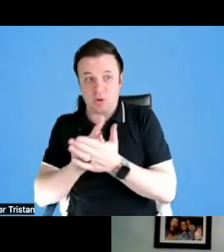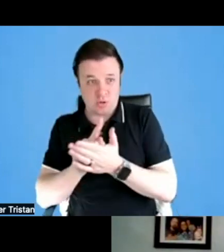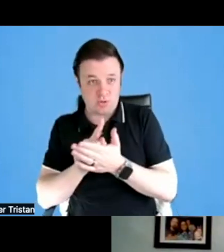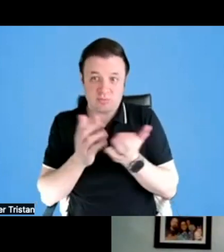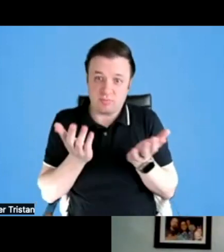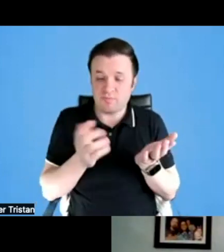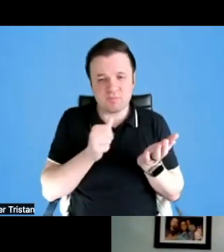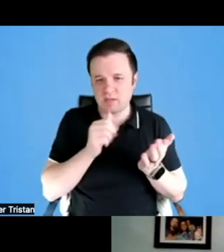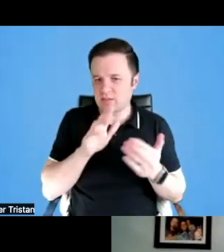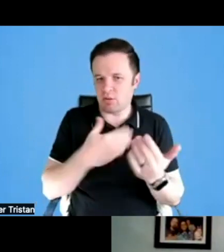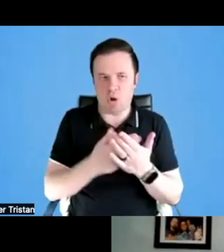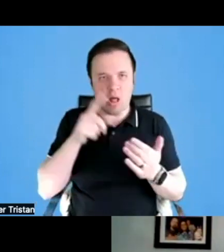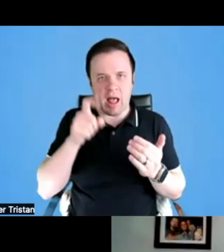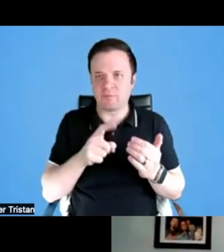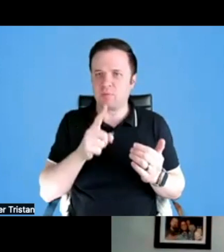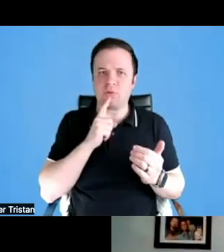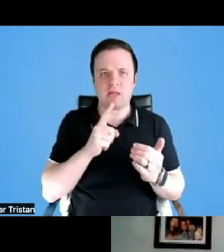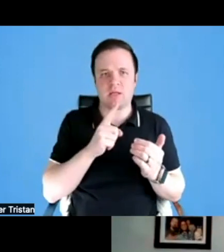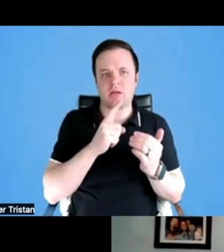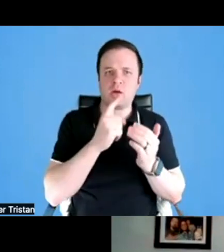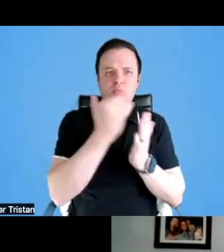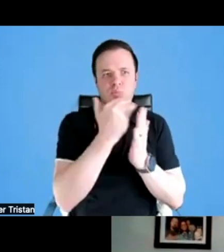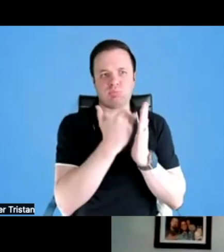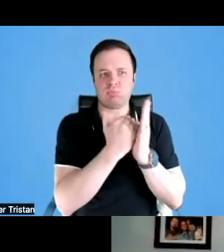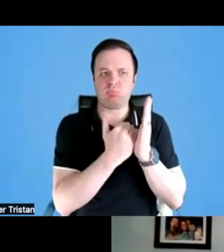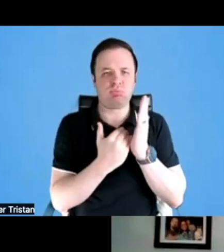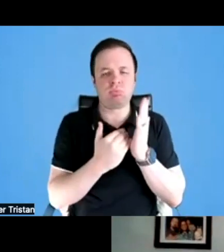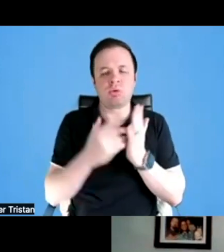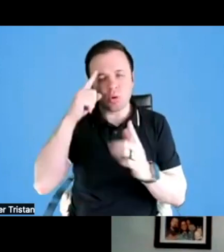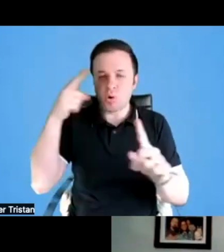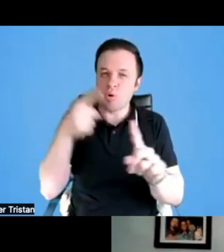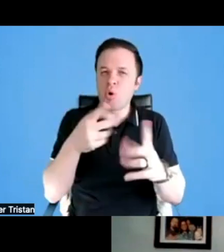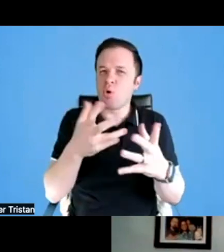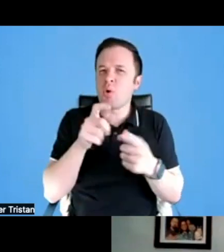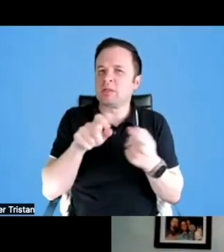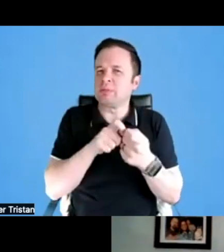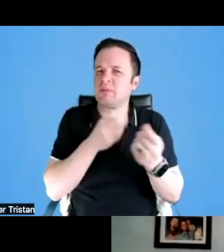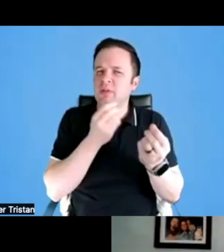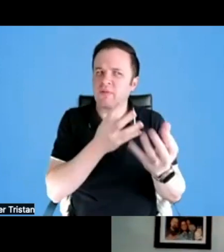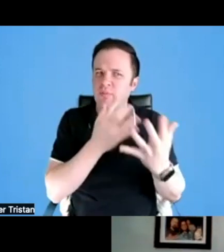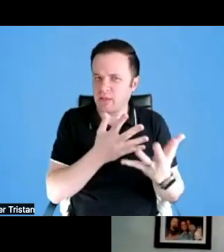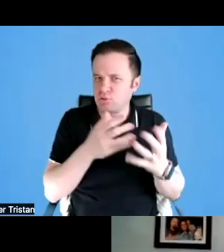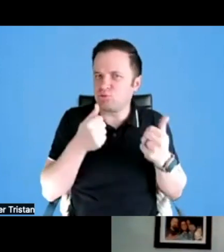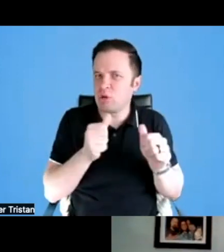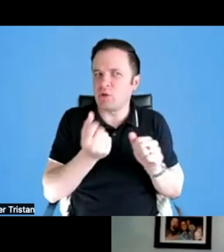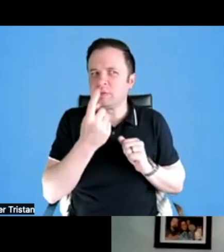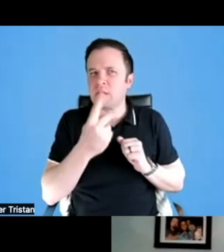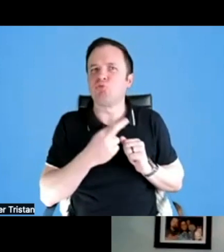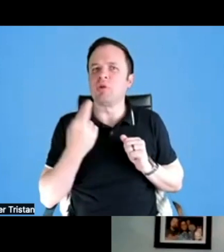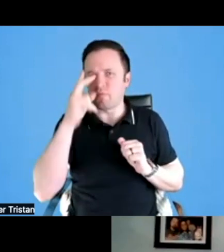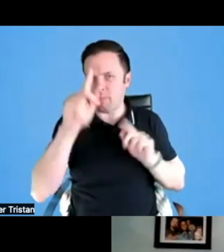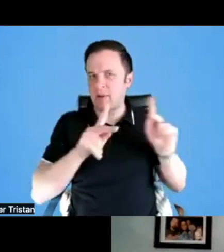to be very formulaic, right? Your goal is to get a certain kind of information where you're trying to understand risks for